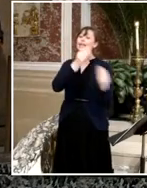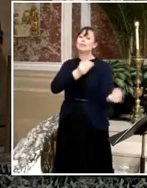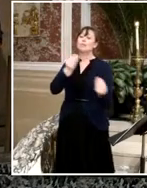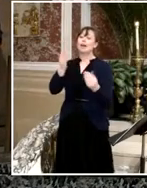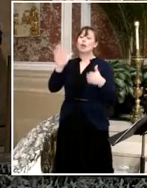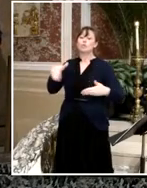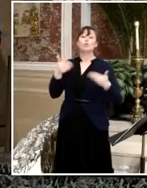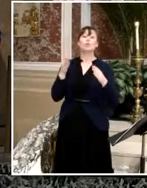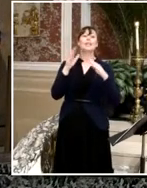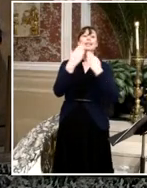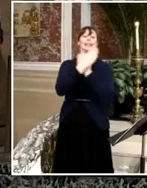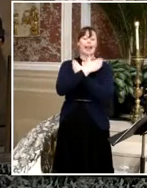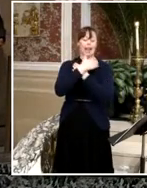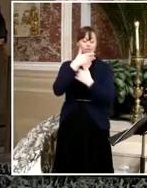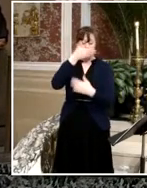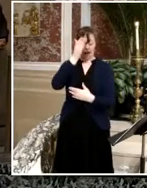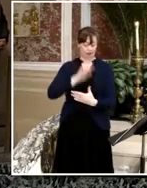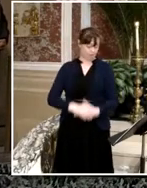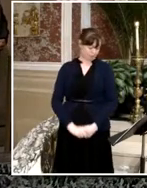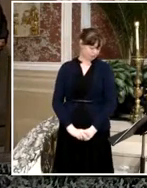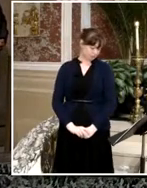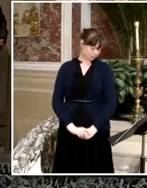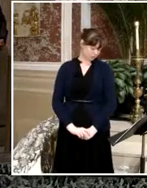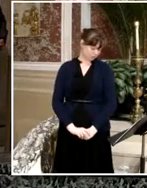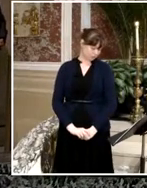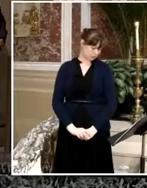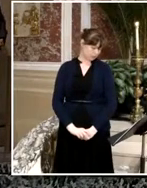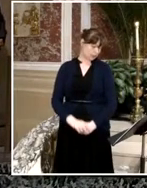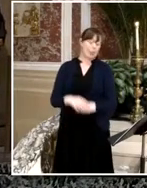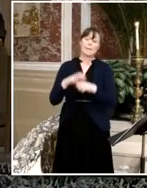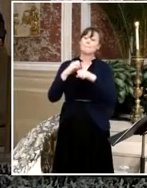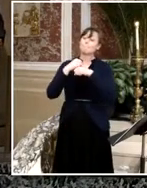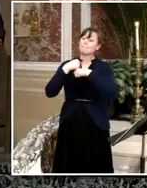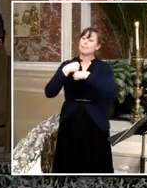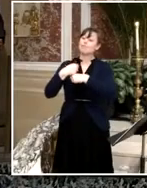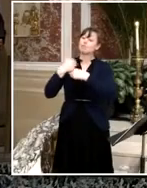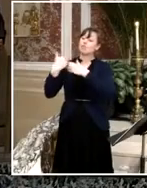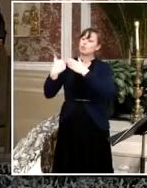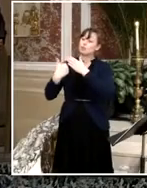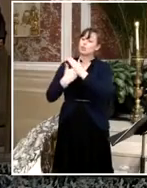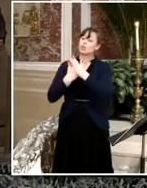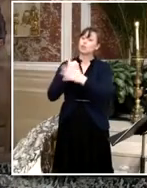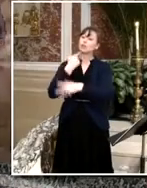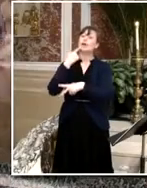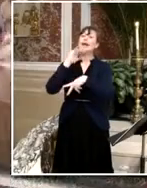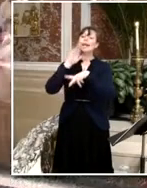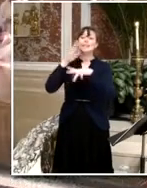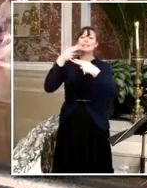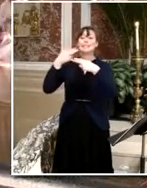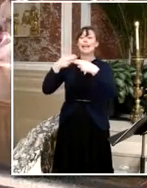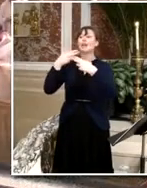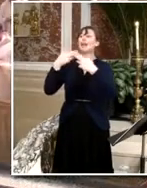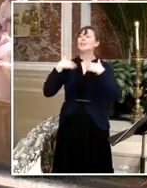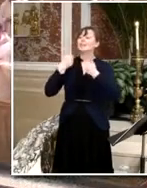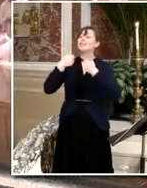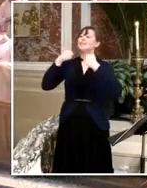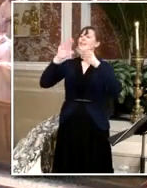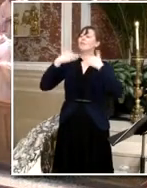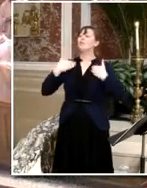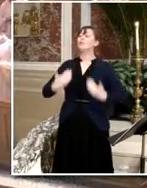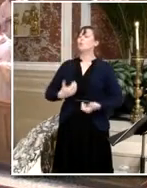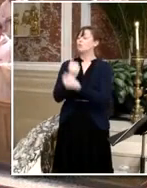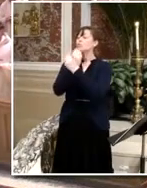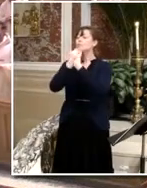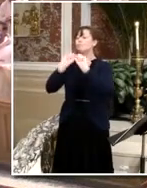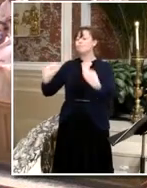laying on of hands. They are to renew in his name the sacrifice of human redemption,